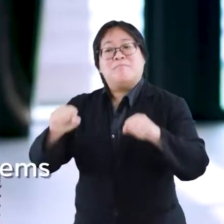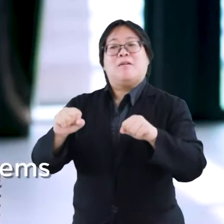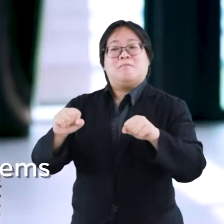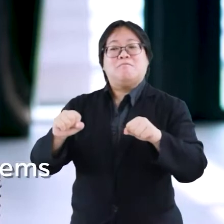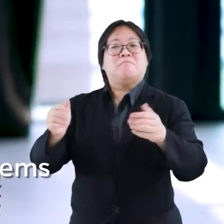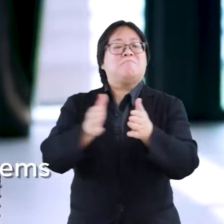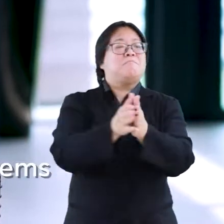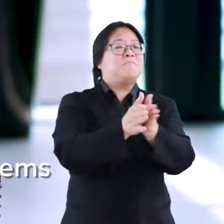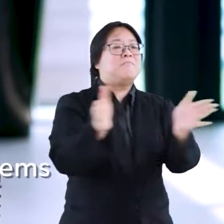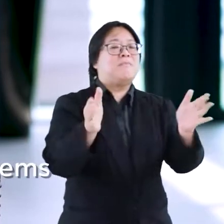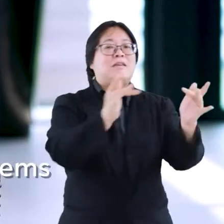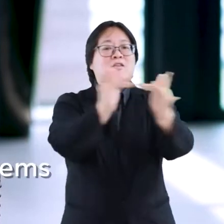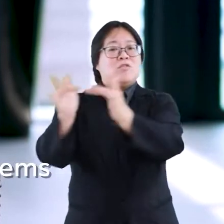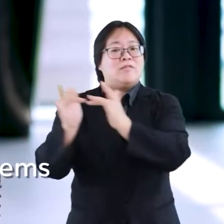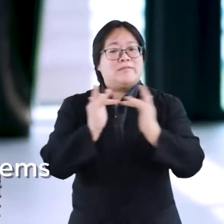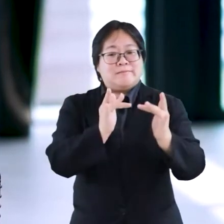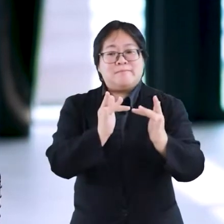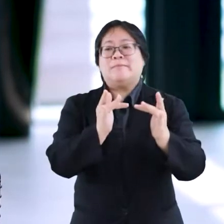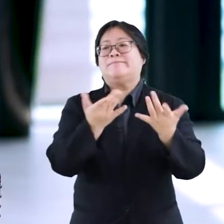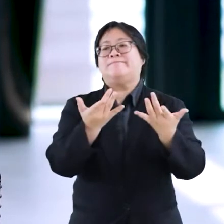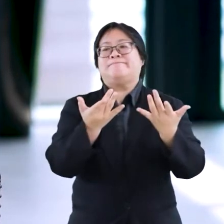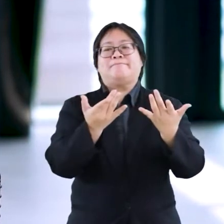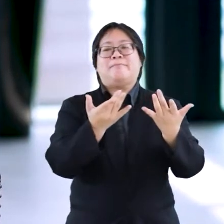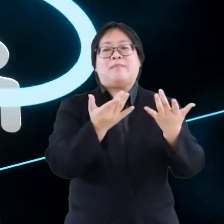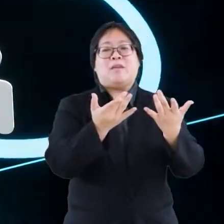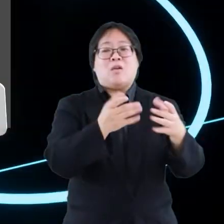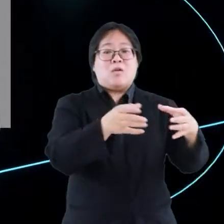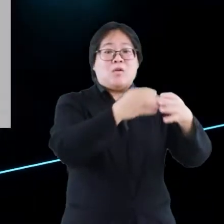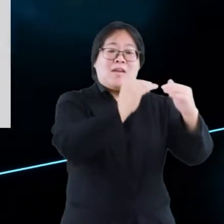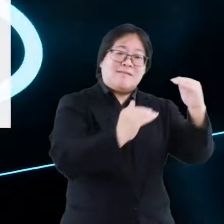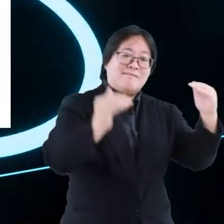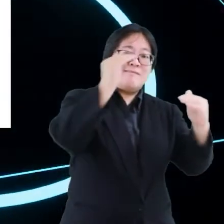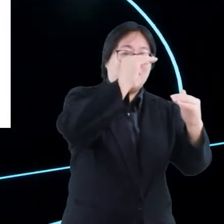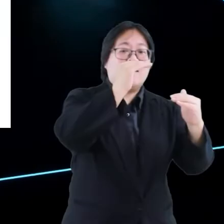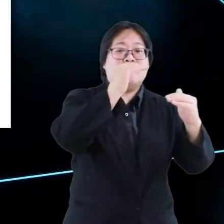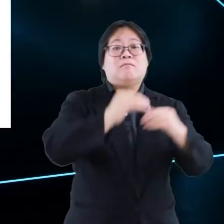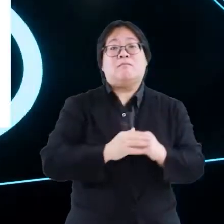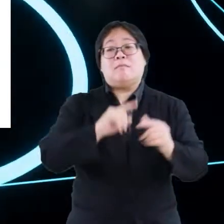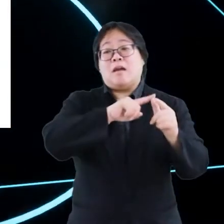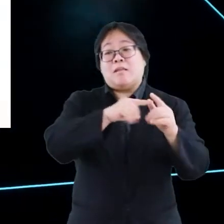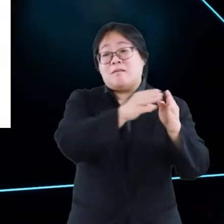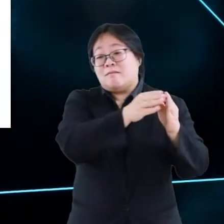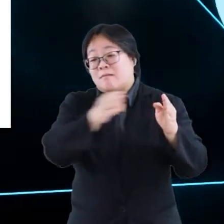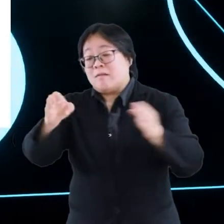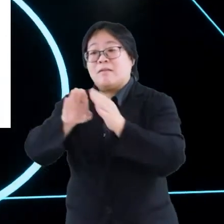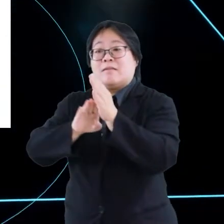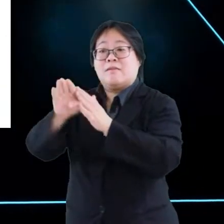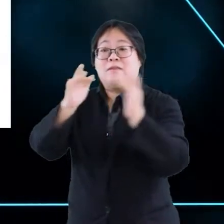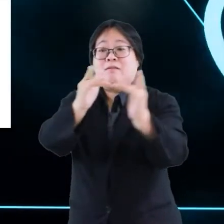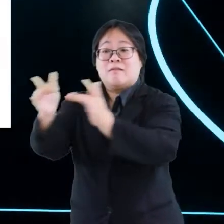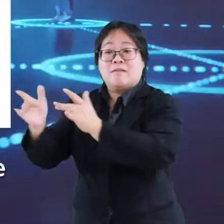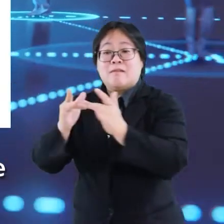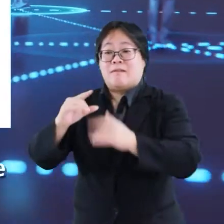enabled a wide spectrum of ecosystems, ranging from at one end hyperscalers all the way to